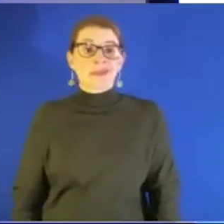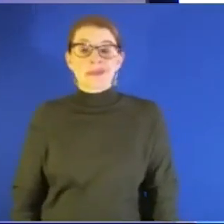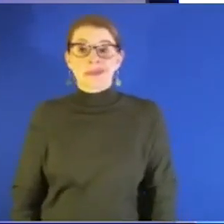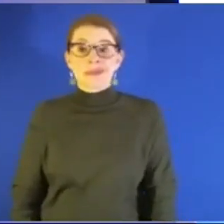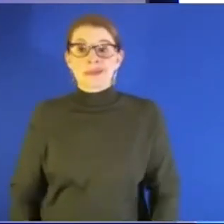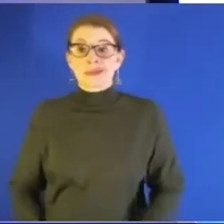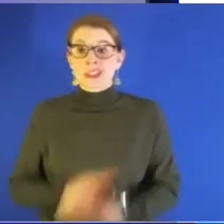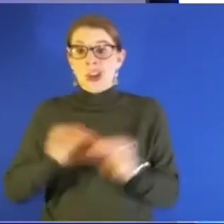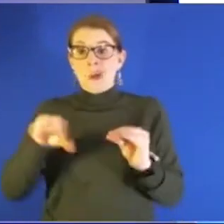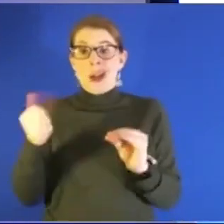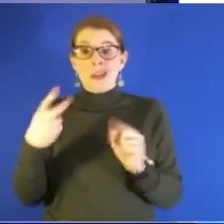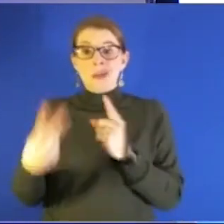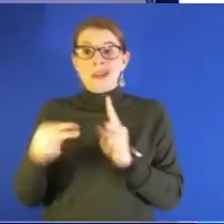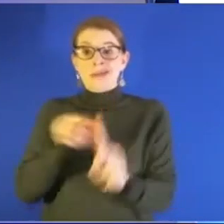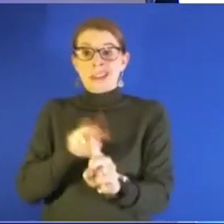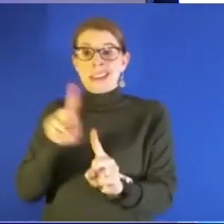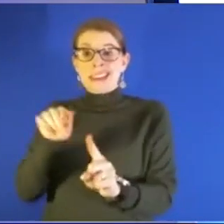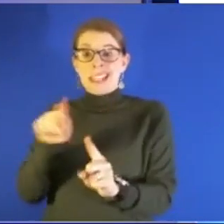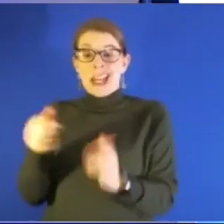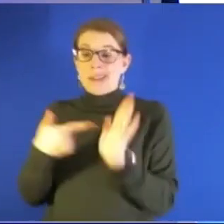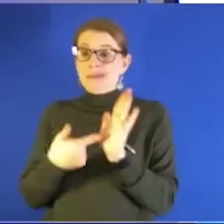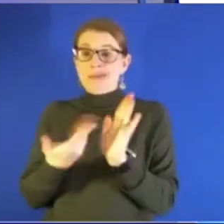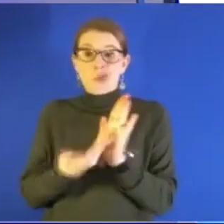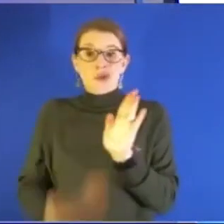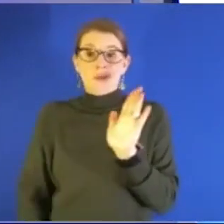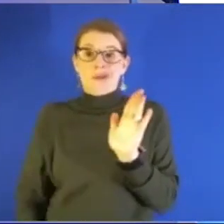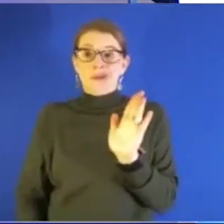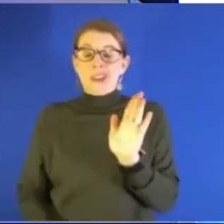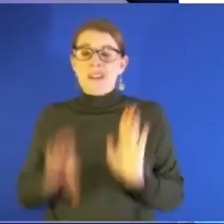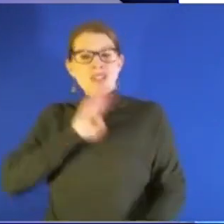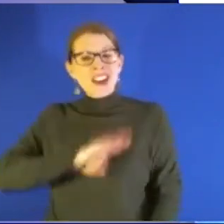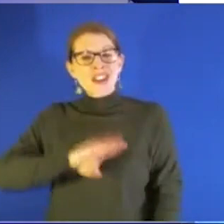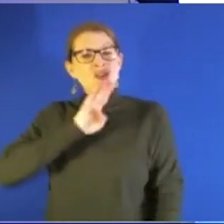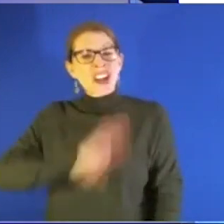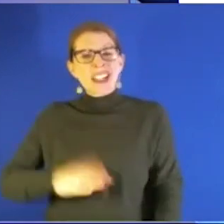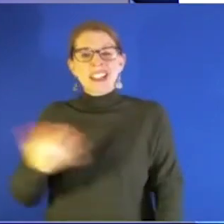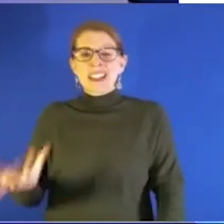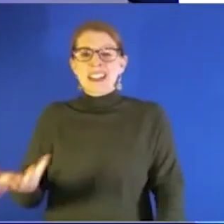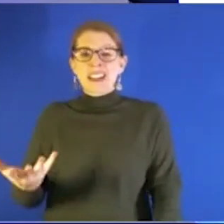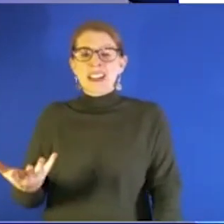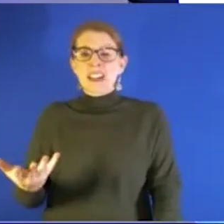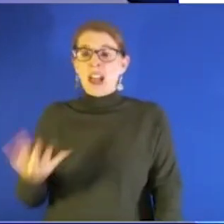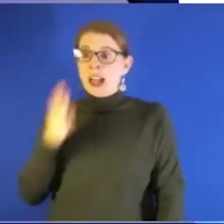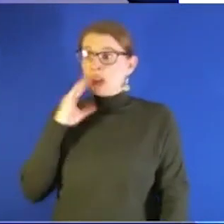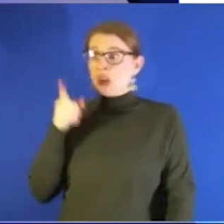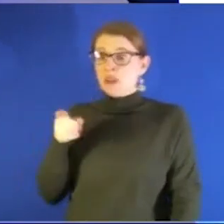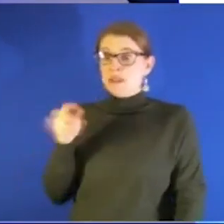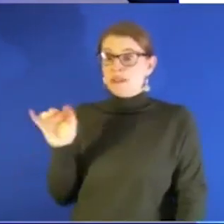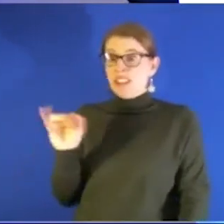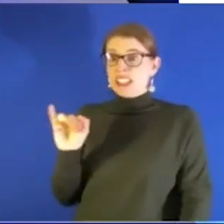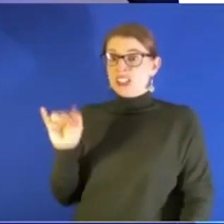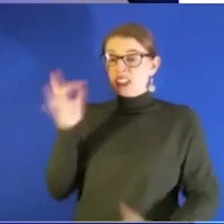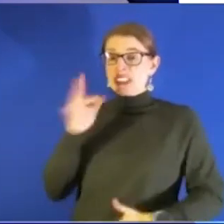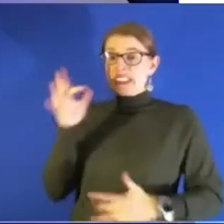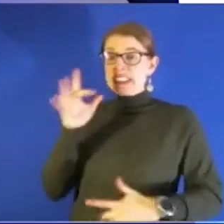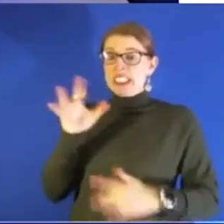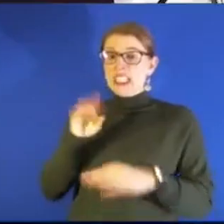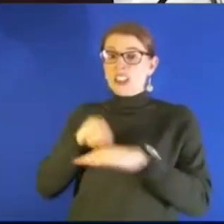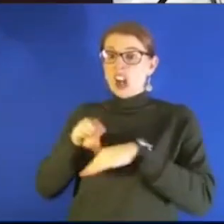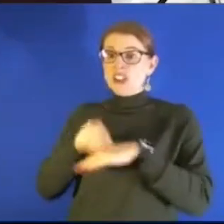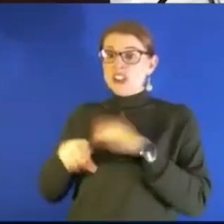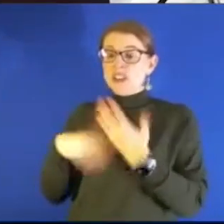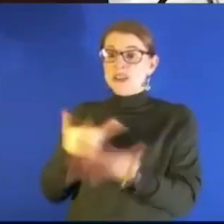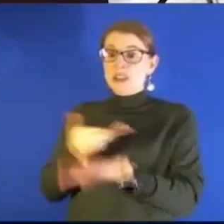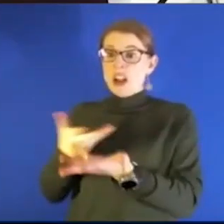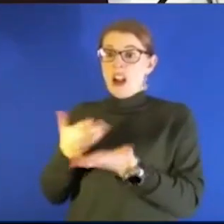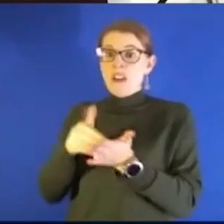that the data tells the story. It's just frustrating, Hawkeye, and I know you guys in infectious disease see all these consults all the time. I think the COVID